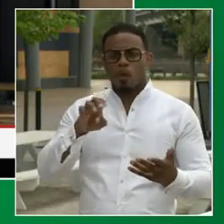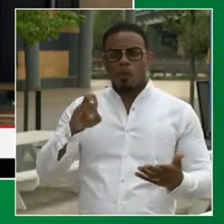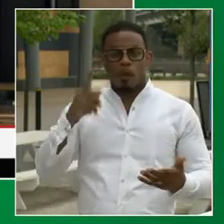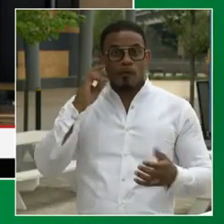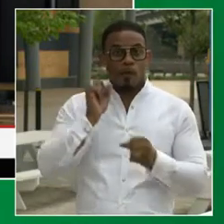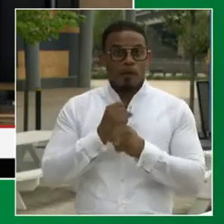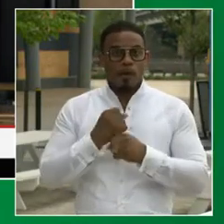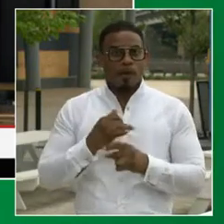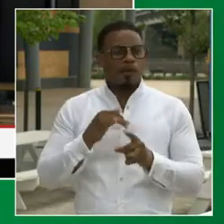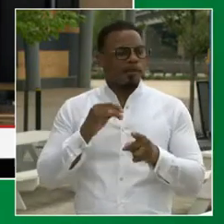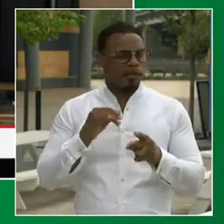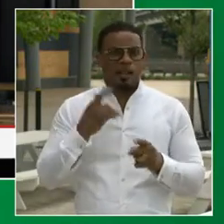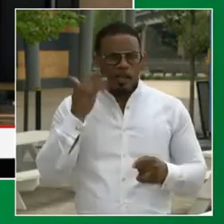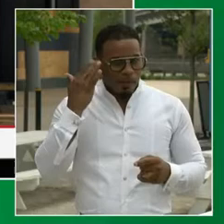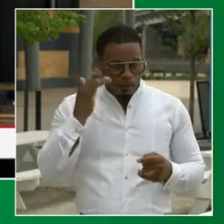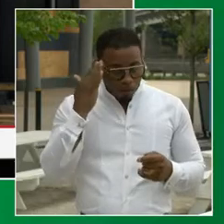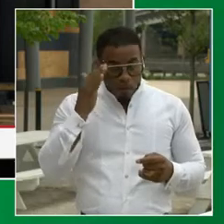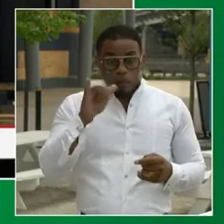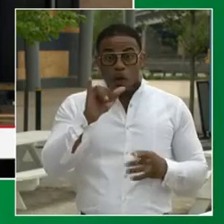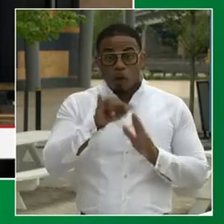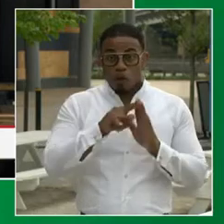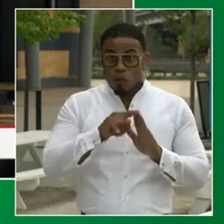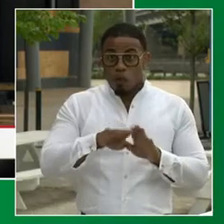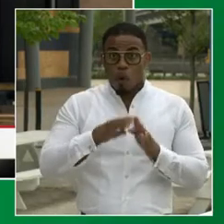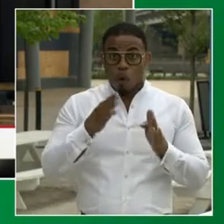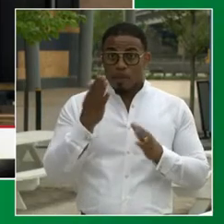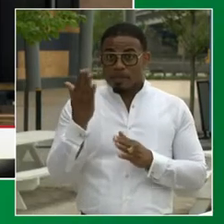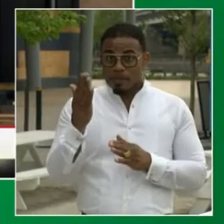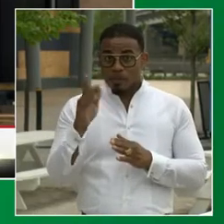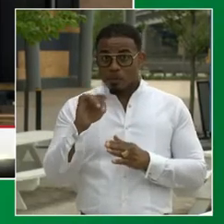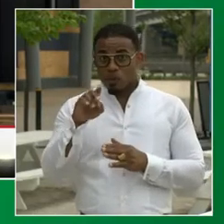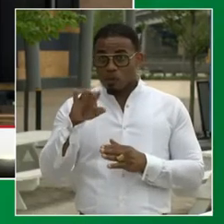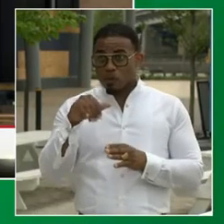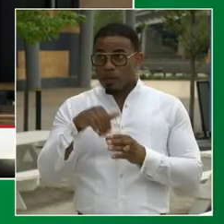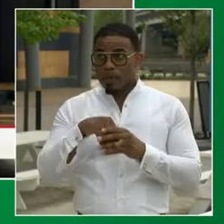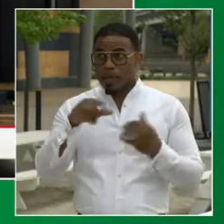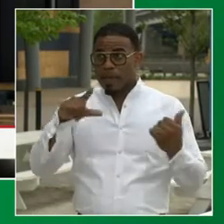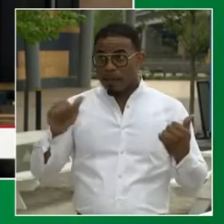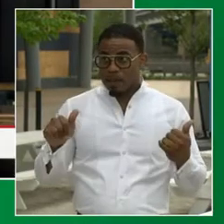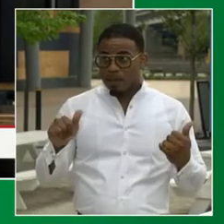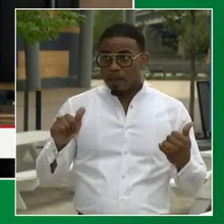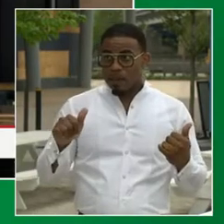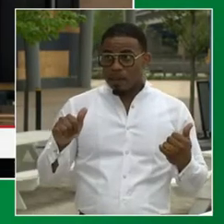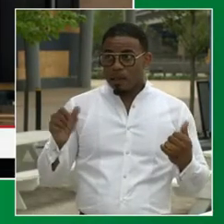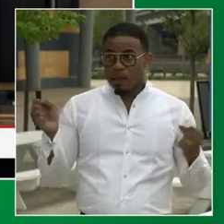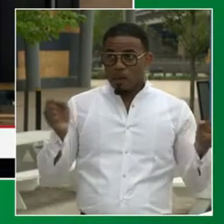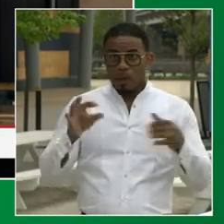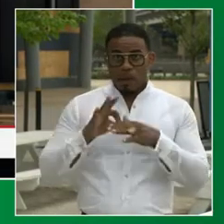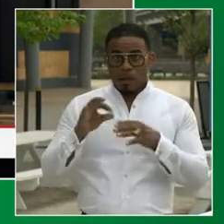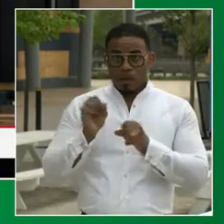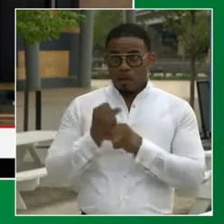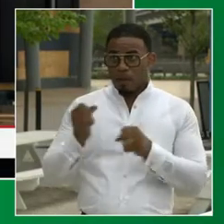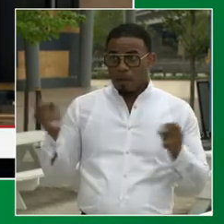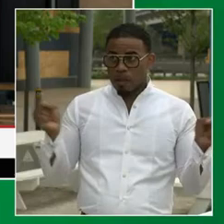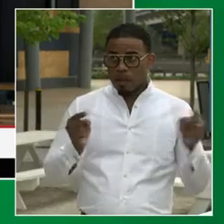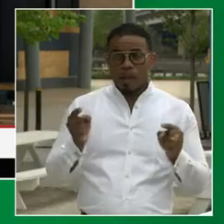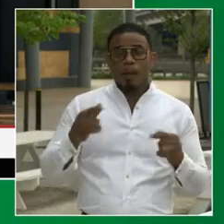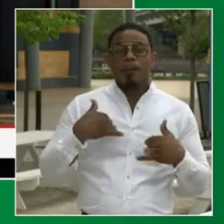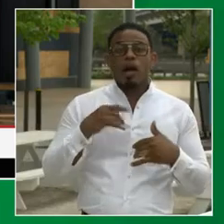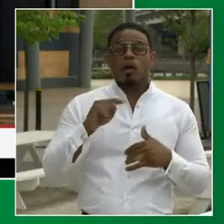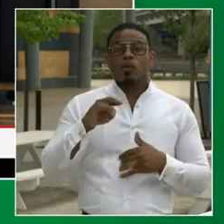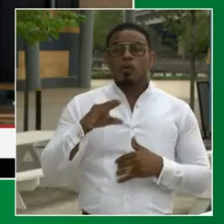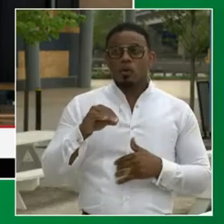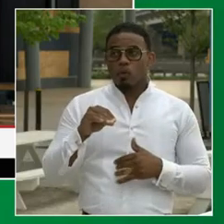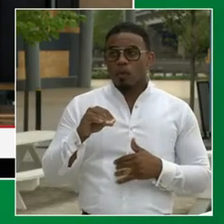creators. I don't know if you know, but YouTube opened a similar studio in LA. and brought content creators there. Well, my